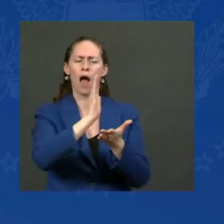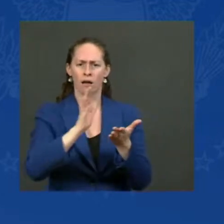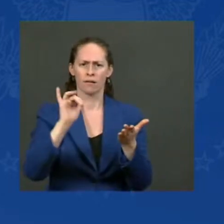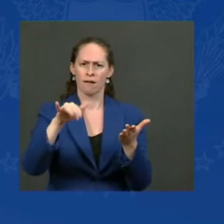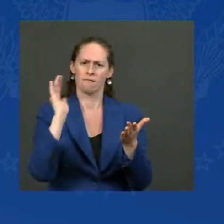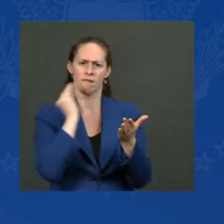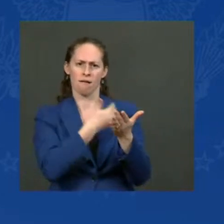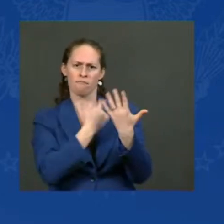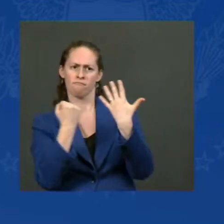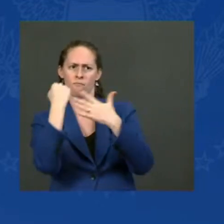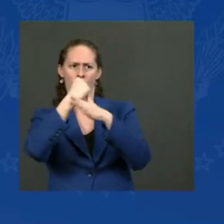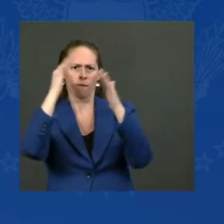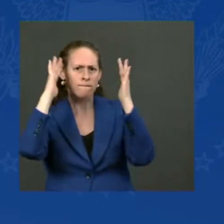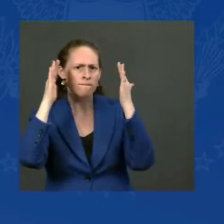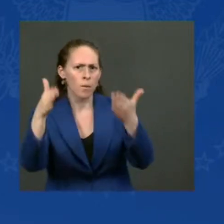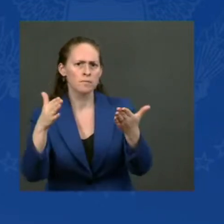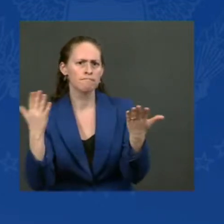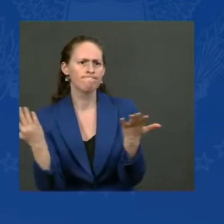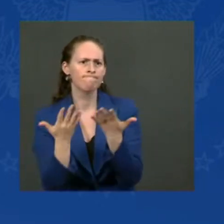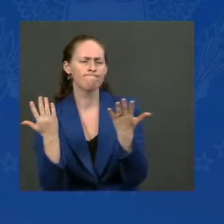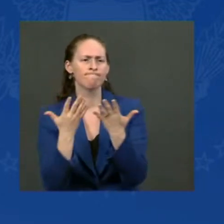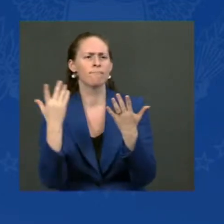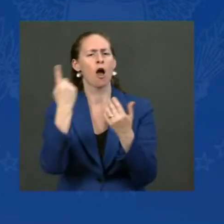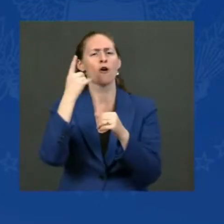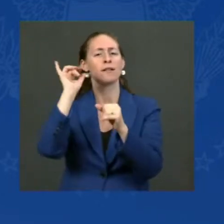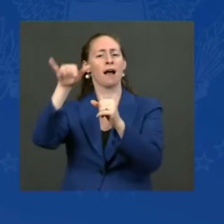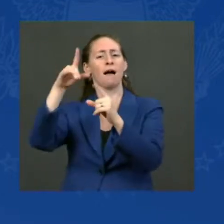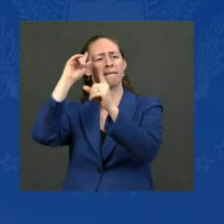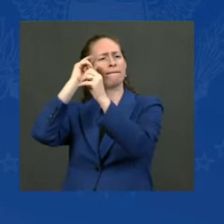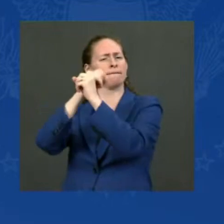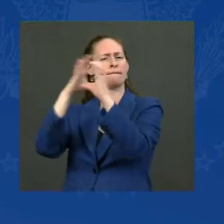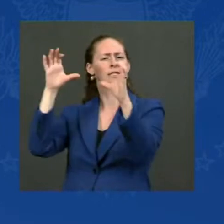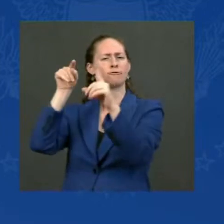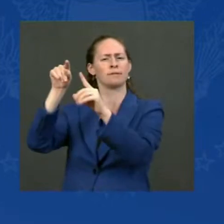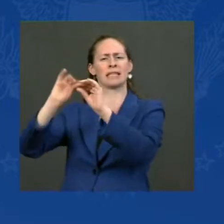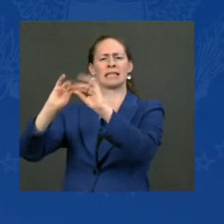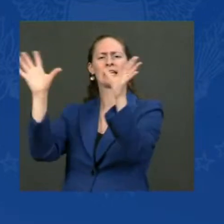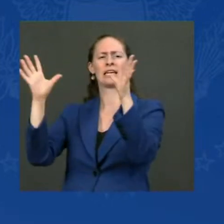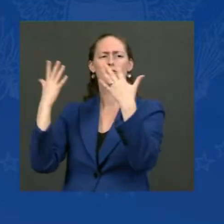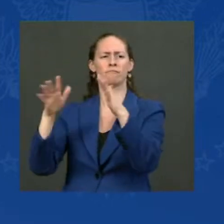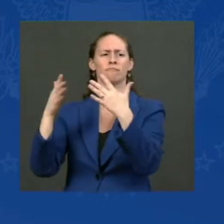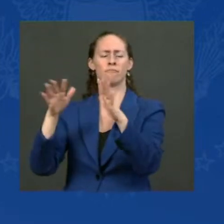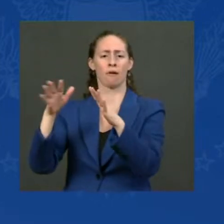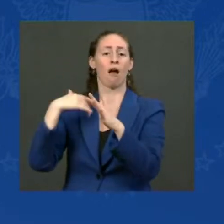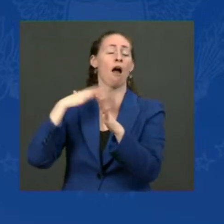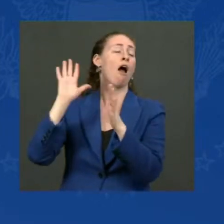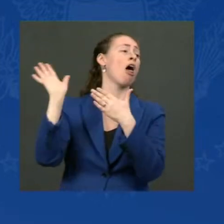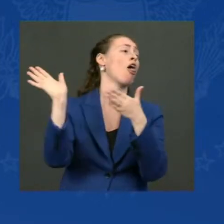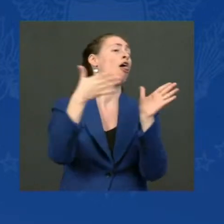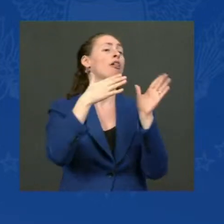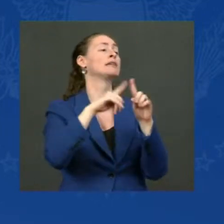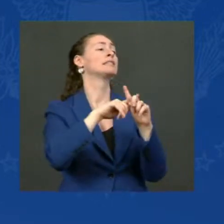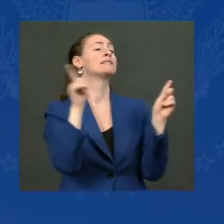And that clarity and vision must not be ignored or